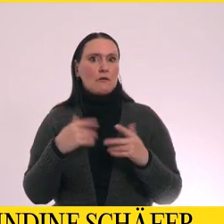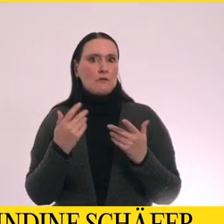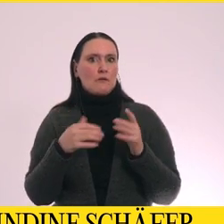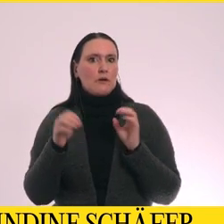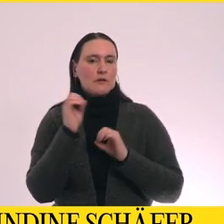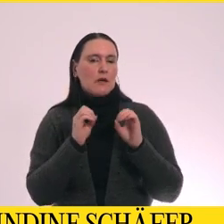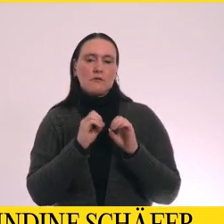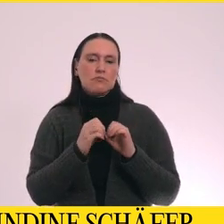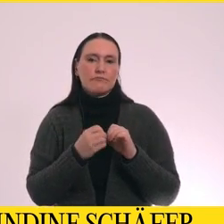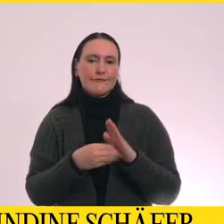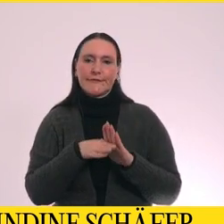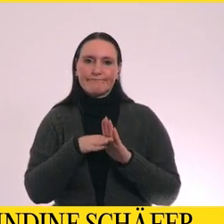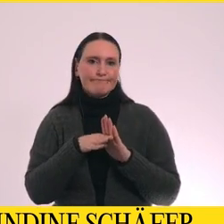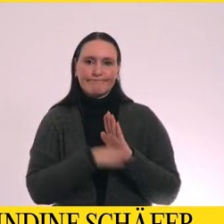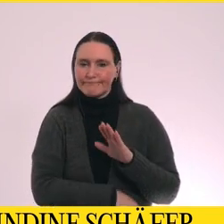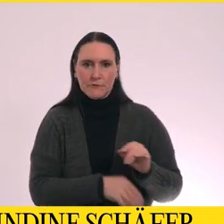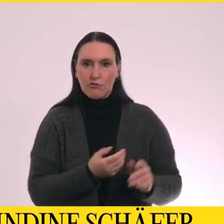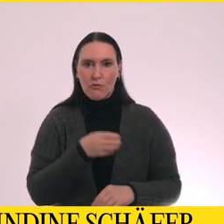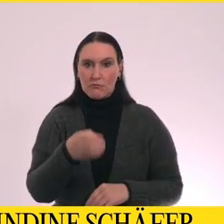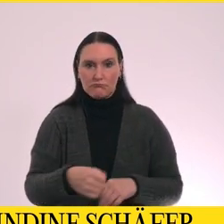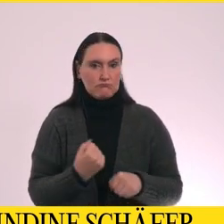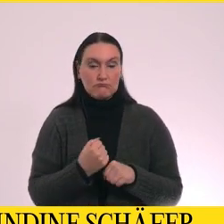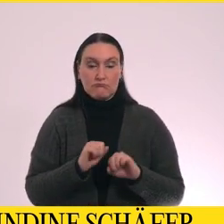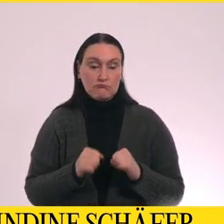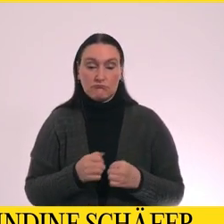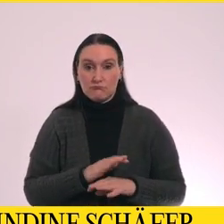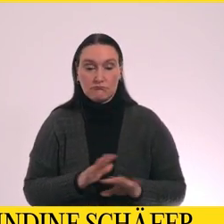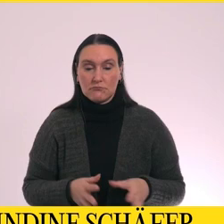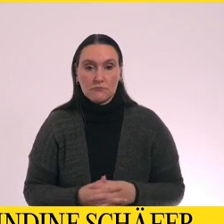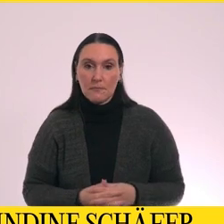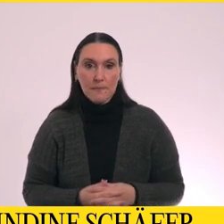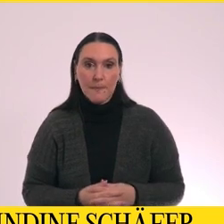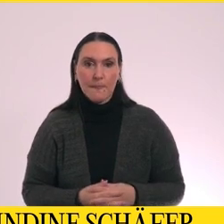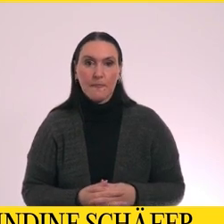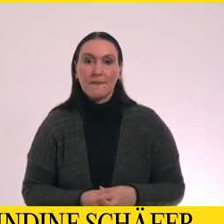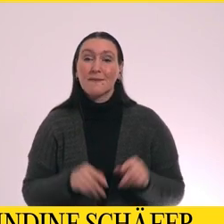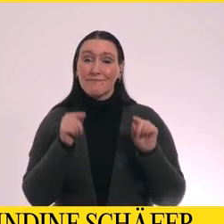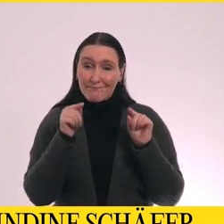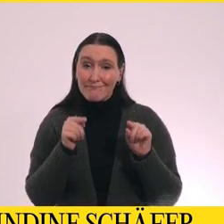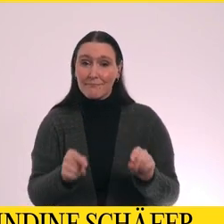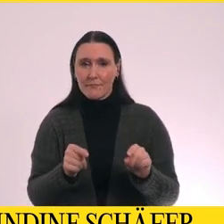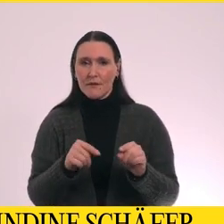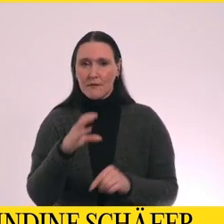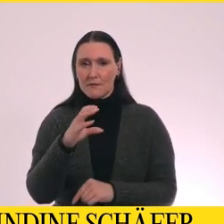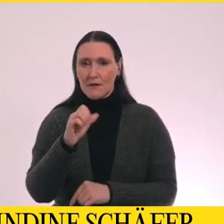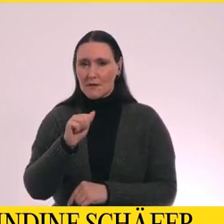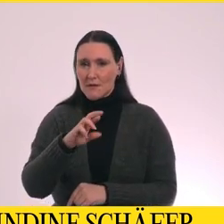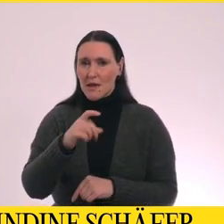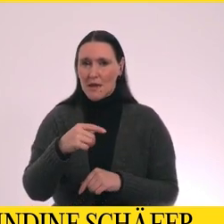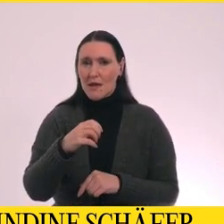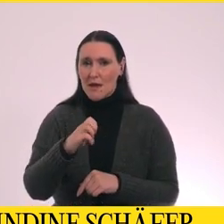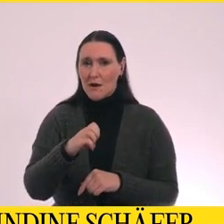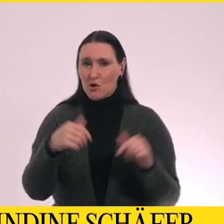years. So there is a concern with care that I think from many different